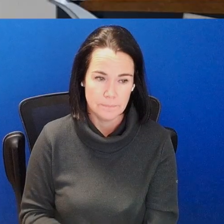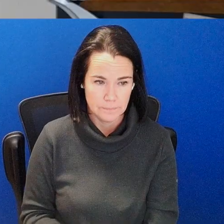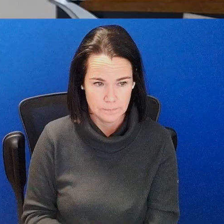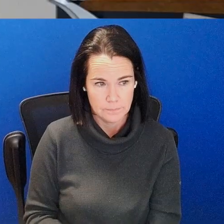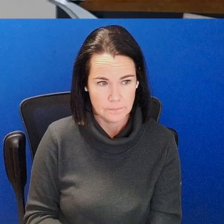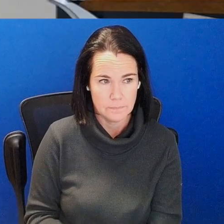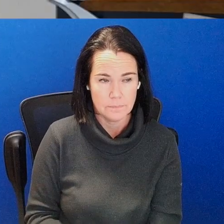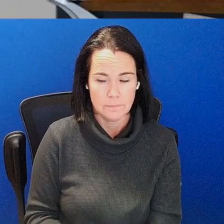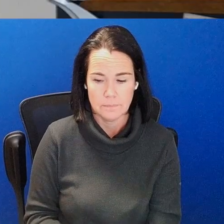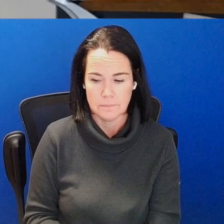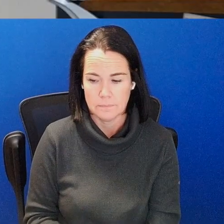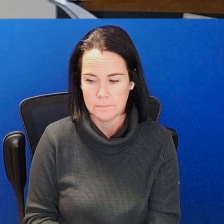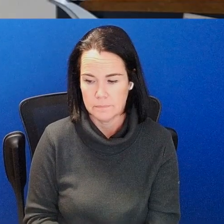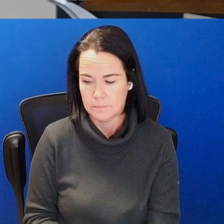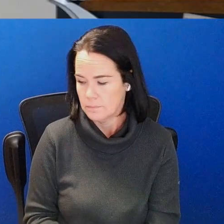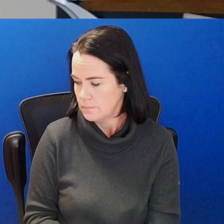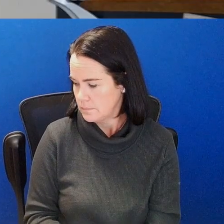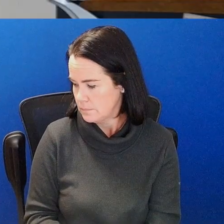And